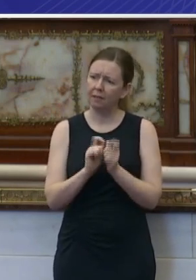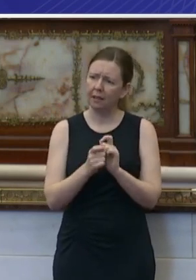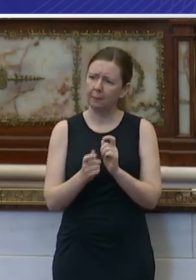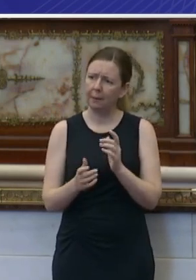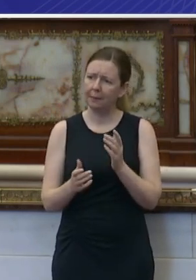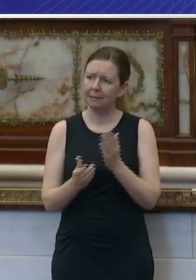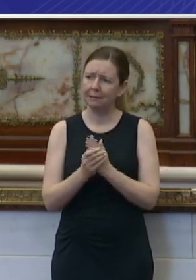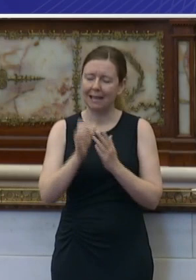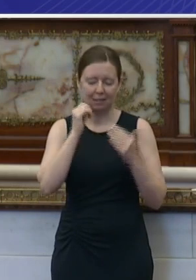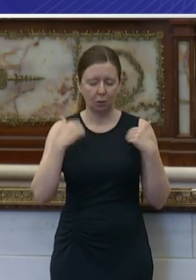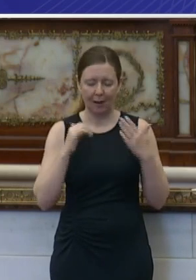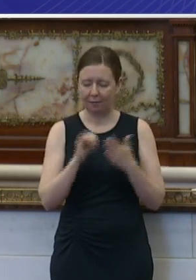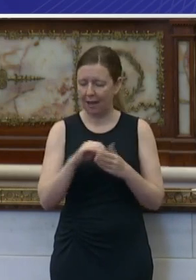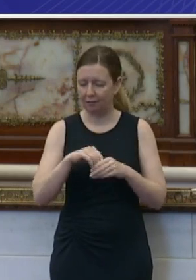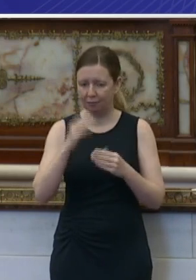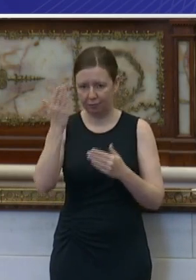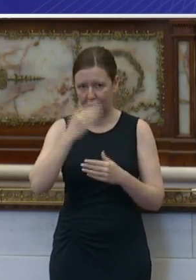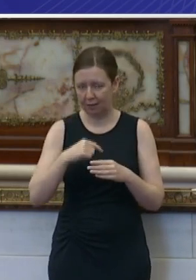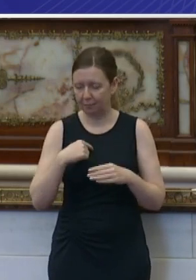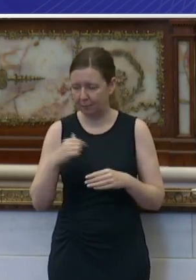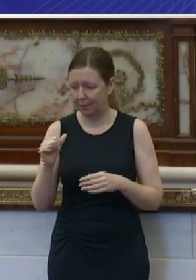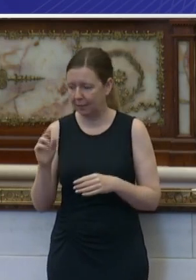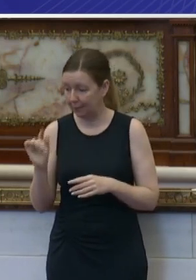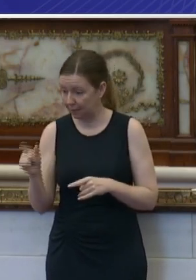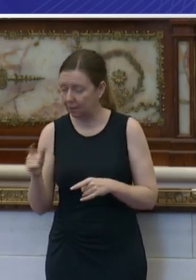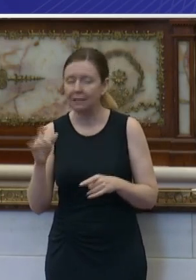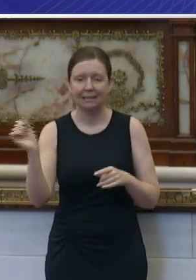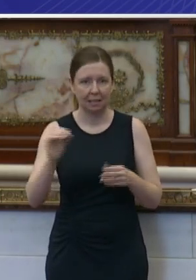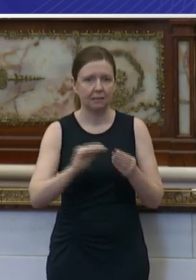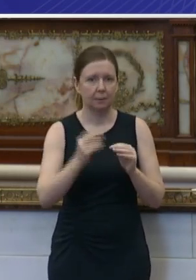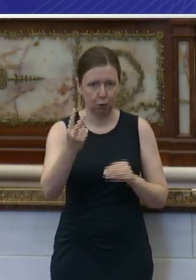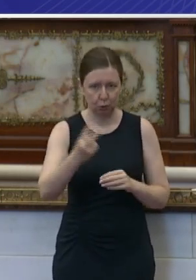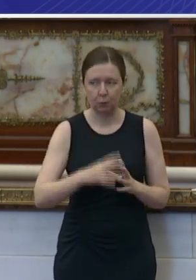I don't have the amendments in front of me. Amanda, do you have the amendments in front of you? Yeah, it's number 2.